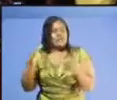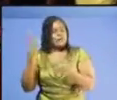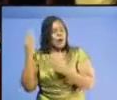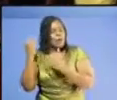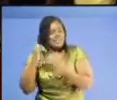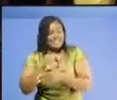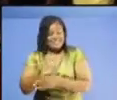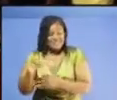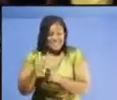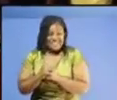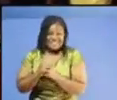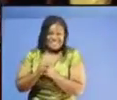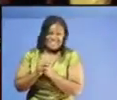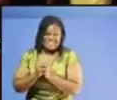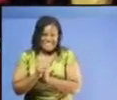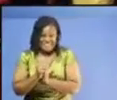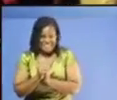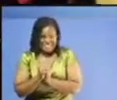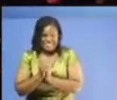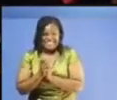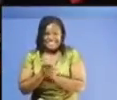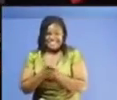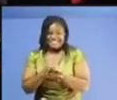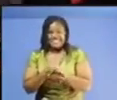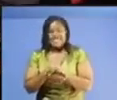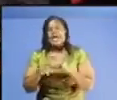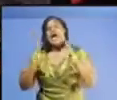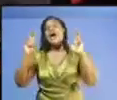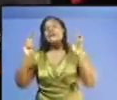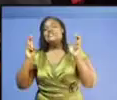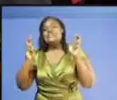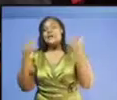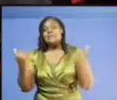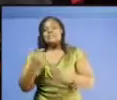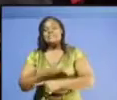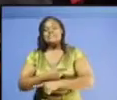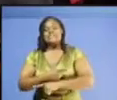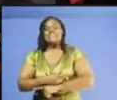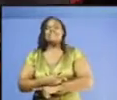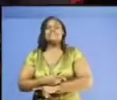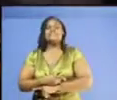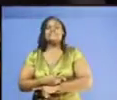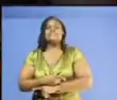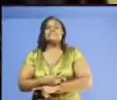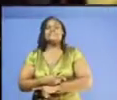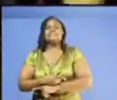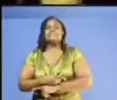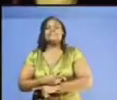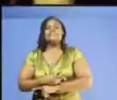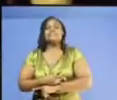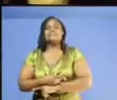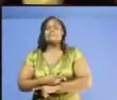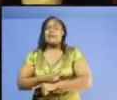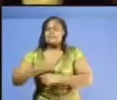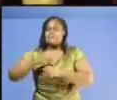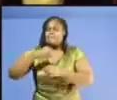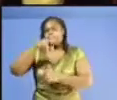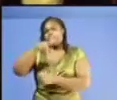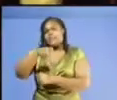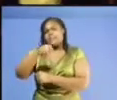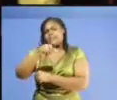it's spelled. Our topic today is, pandemic